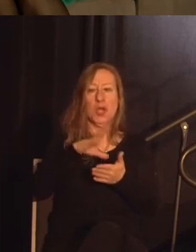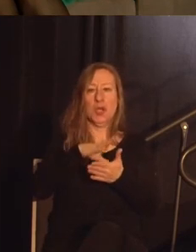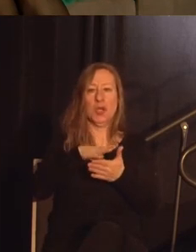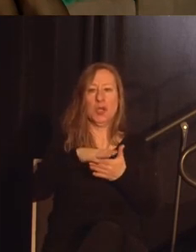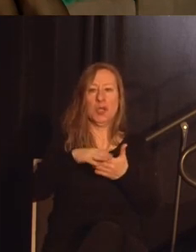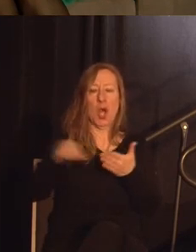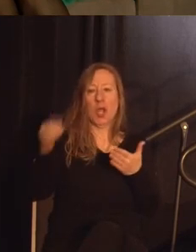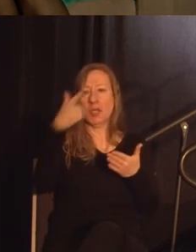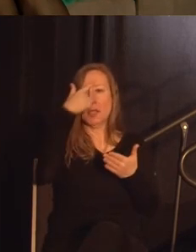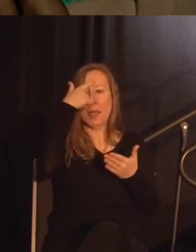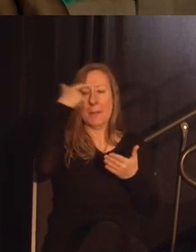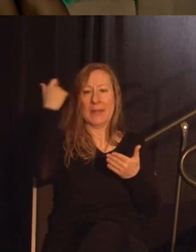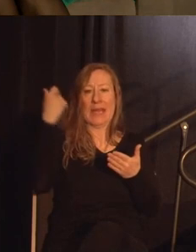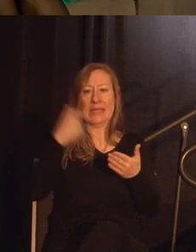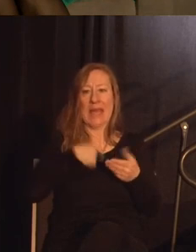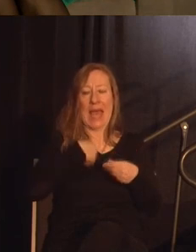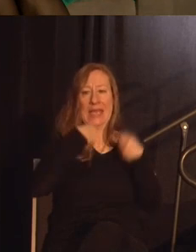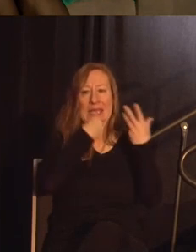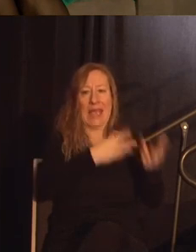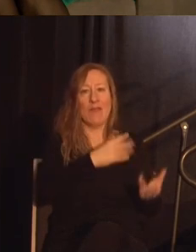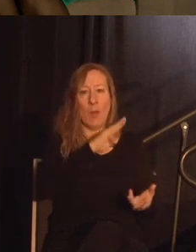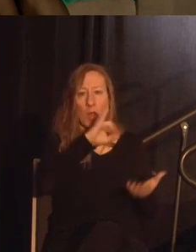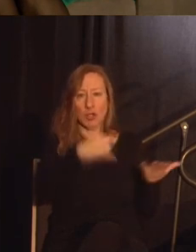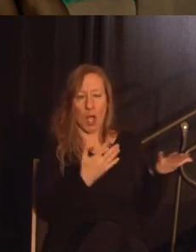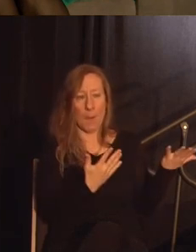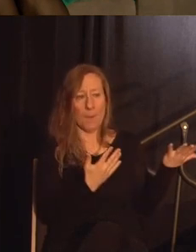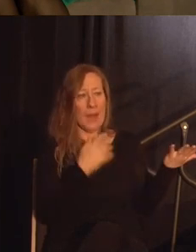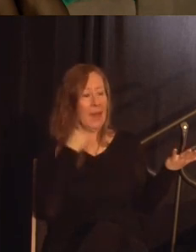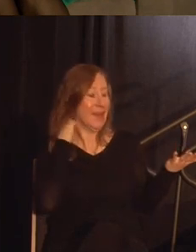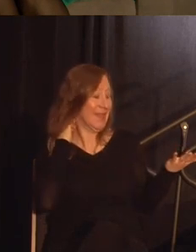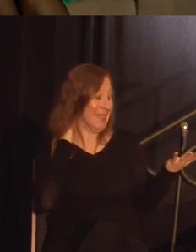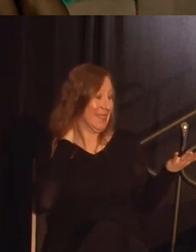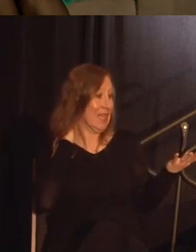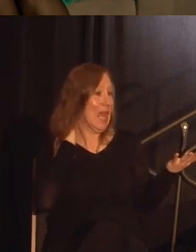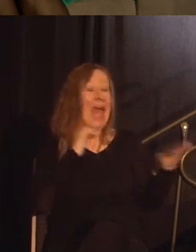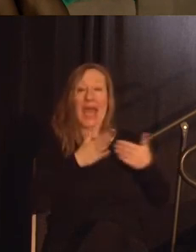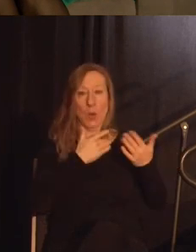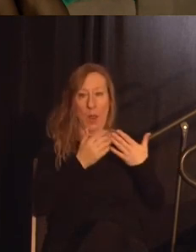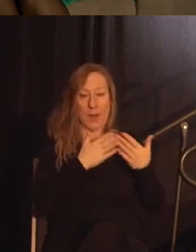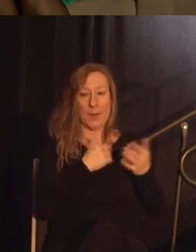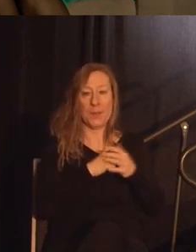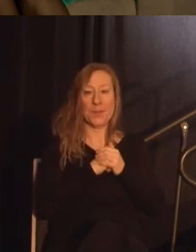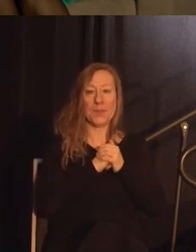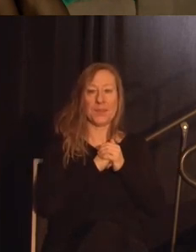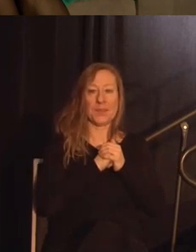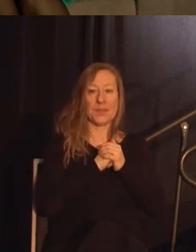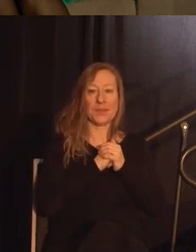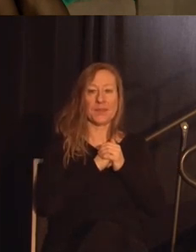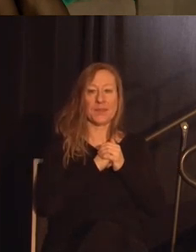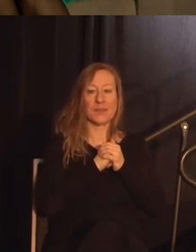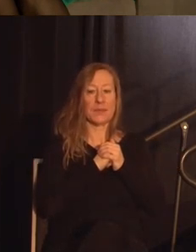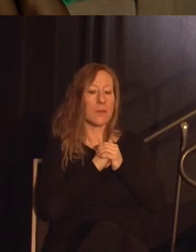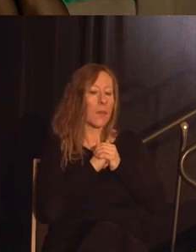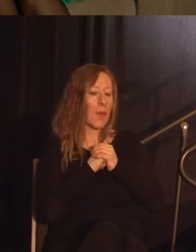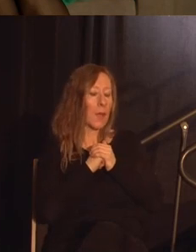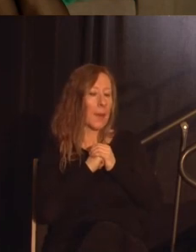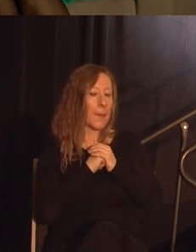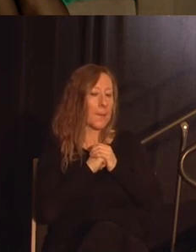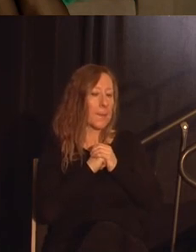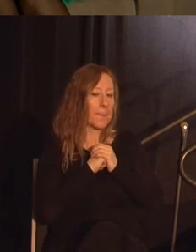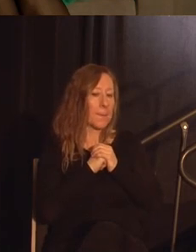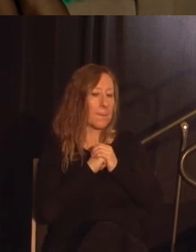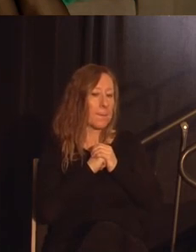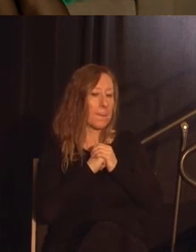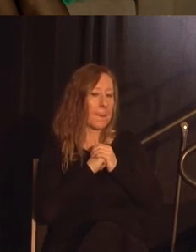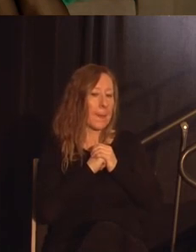so, no one should have done that. Why did we, and then these, anyway, it always felt a little bit exploitative to me,